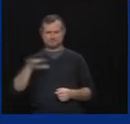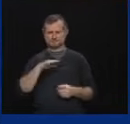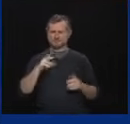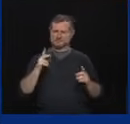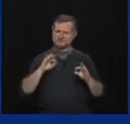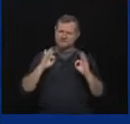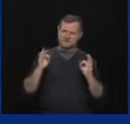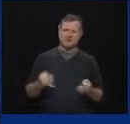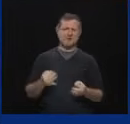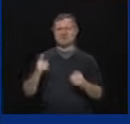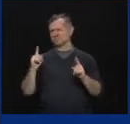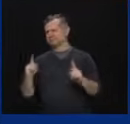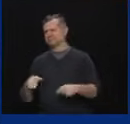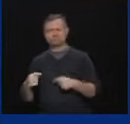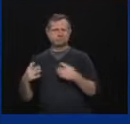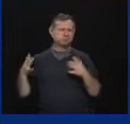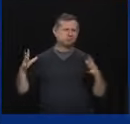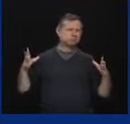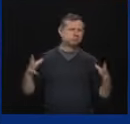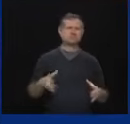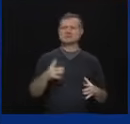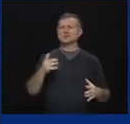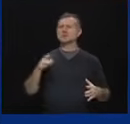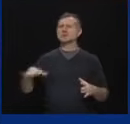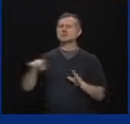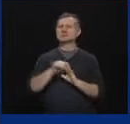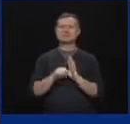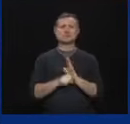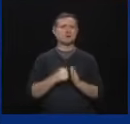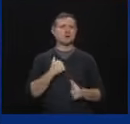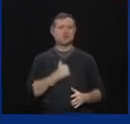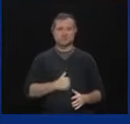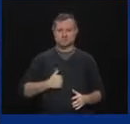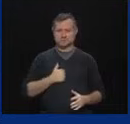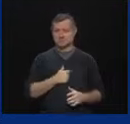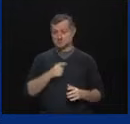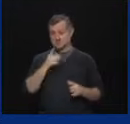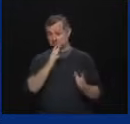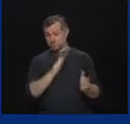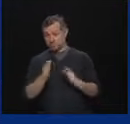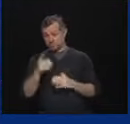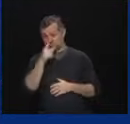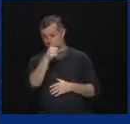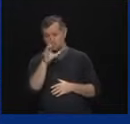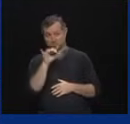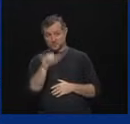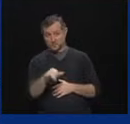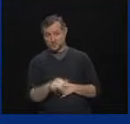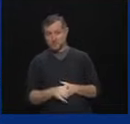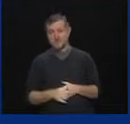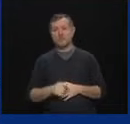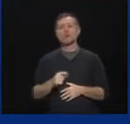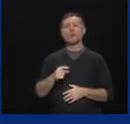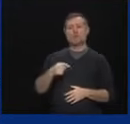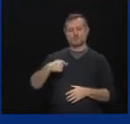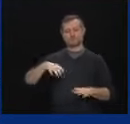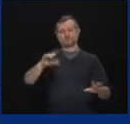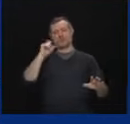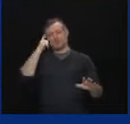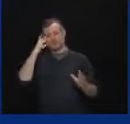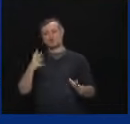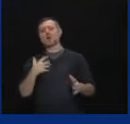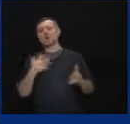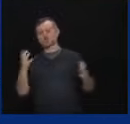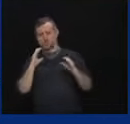get the state to apologize. Is that something you're prepared to do or considering doing? We have had a lot of outreach with